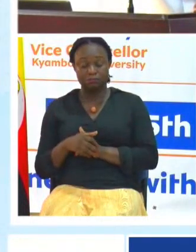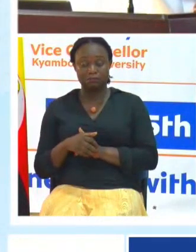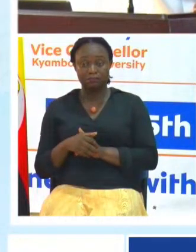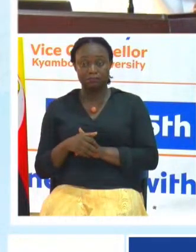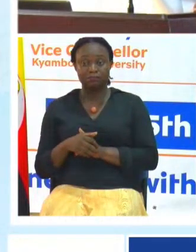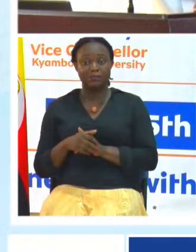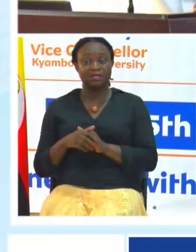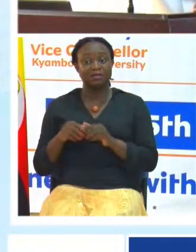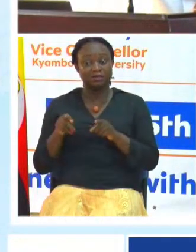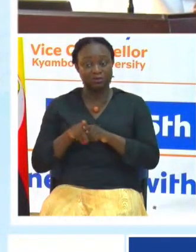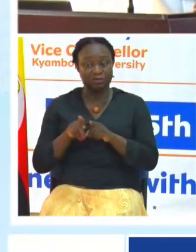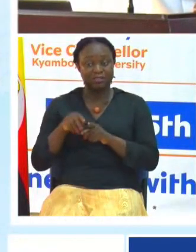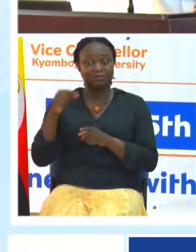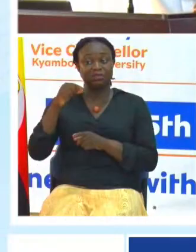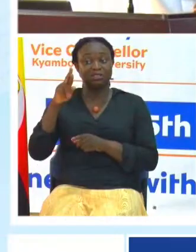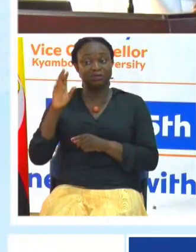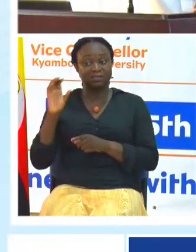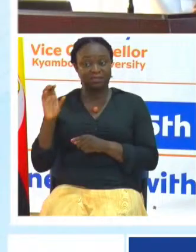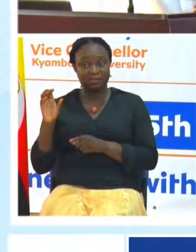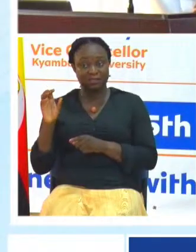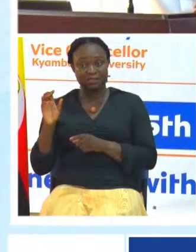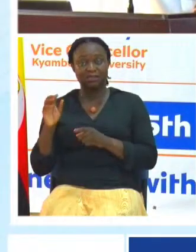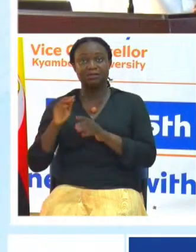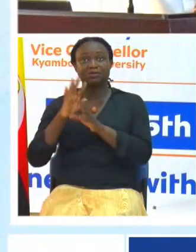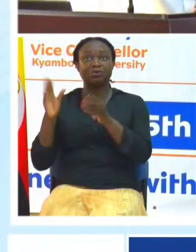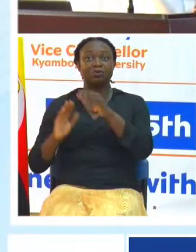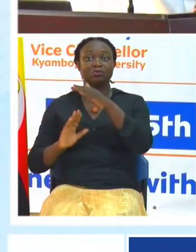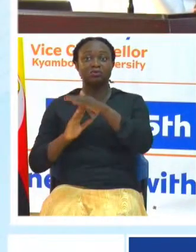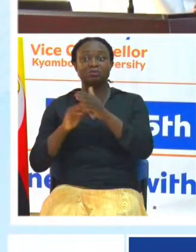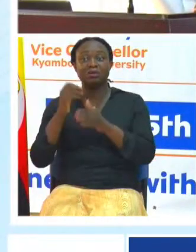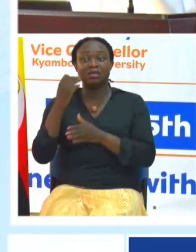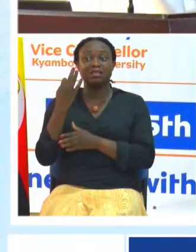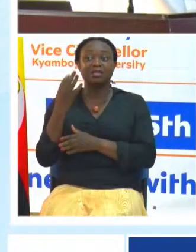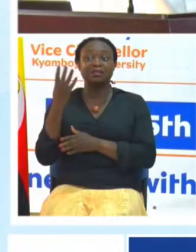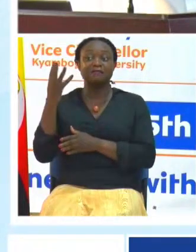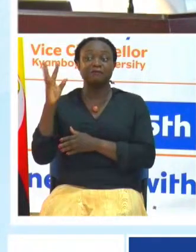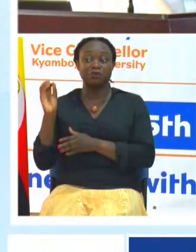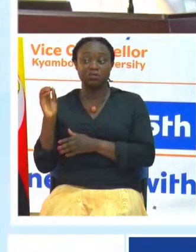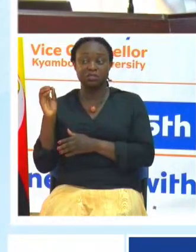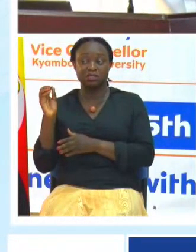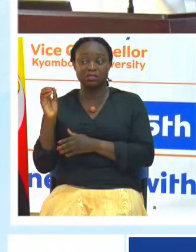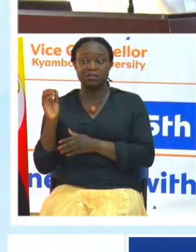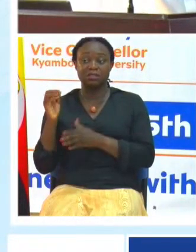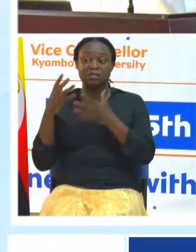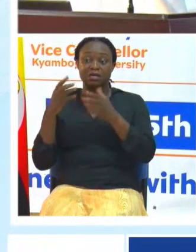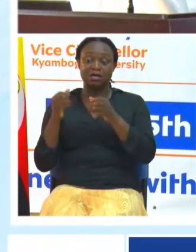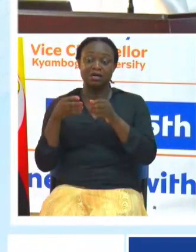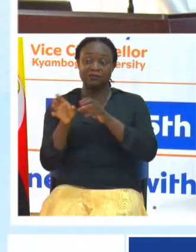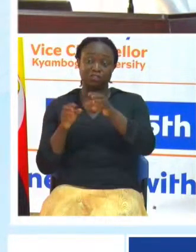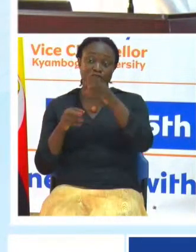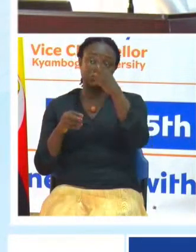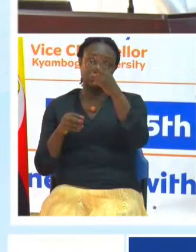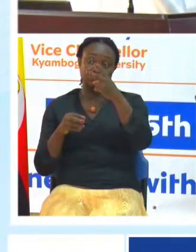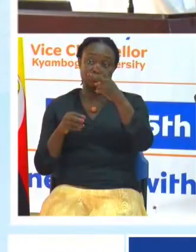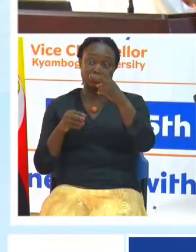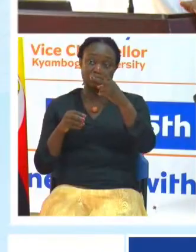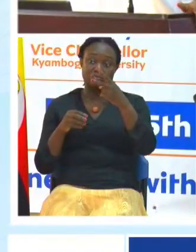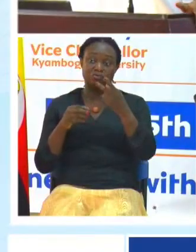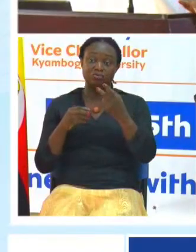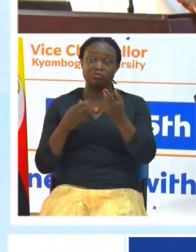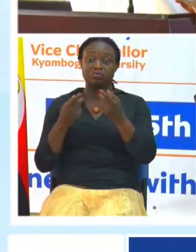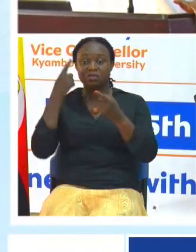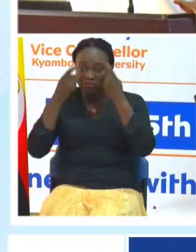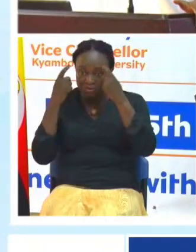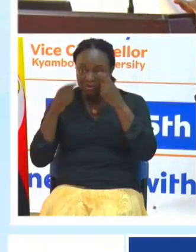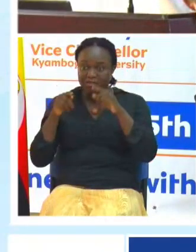The same applies to GRE. The total score of GRE is 340. It has two sections, the verbal reasoning and